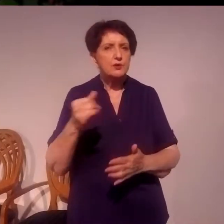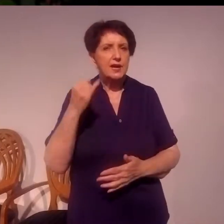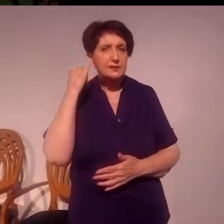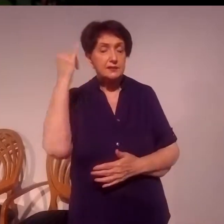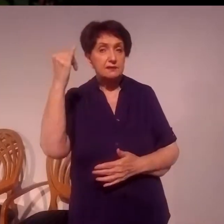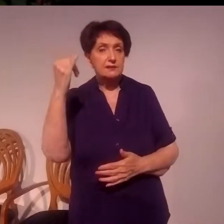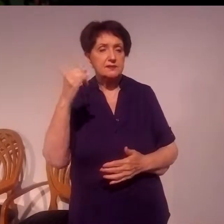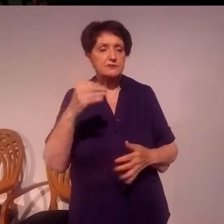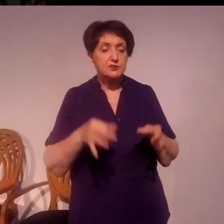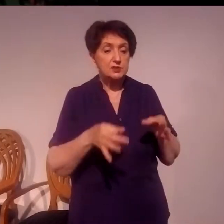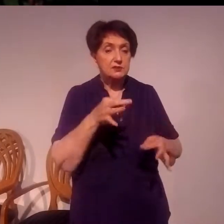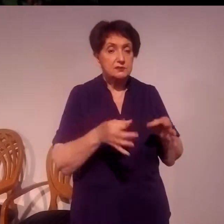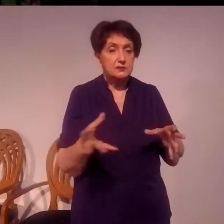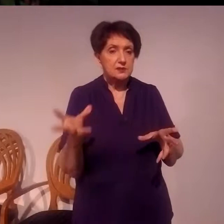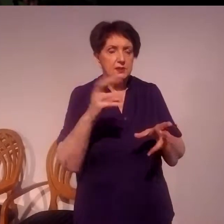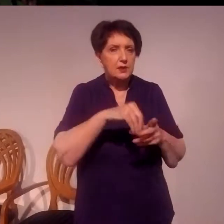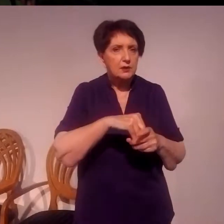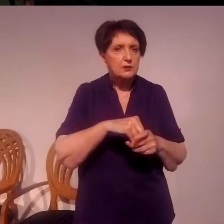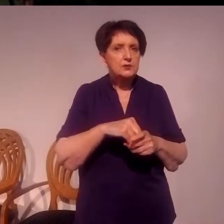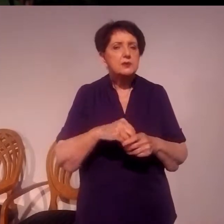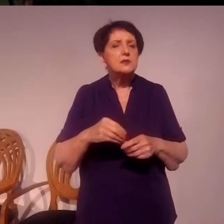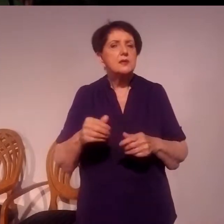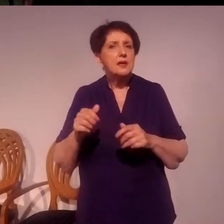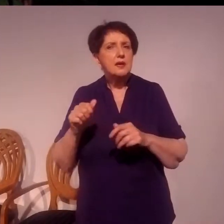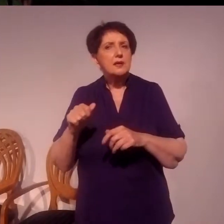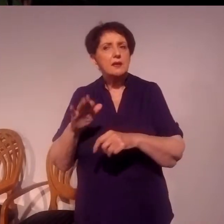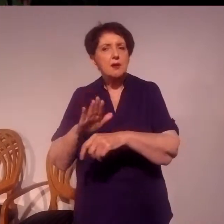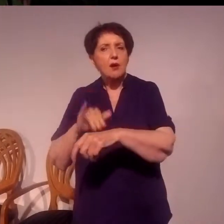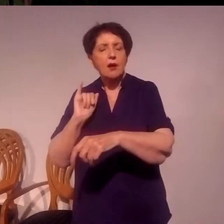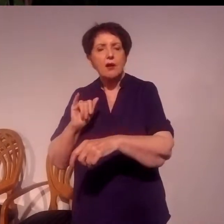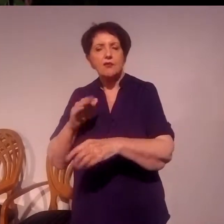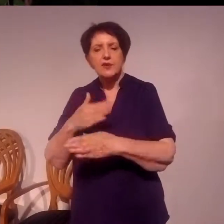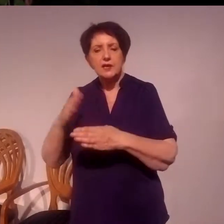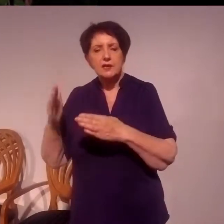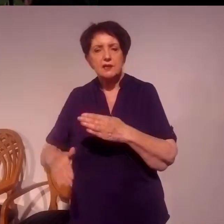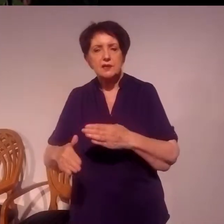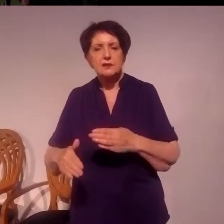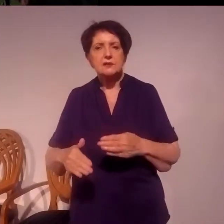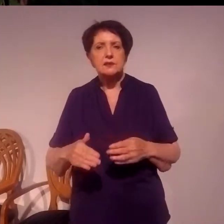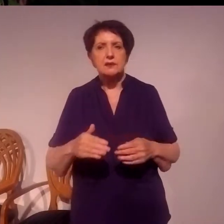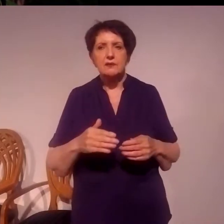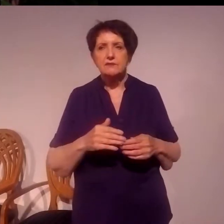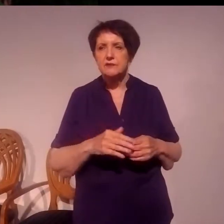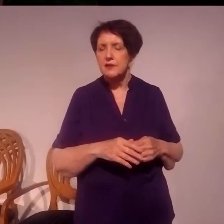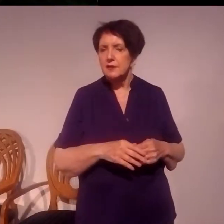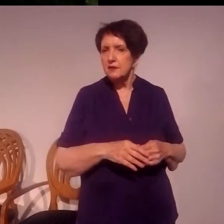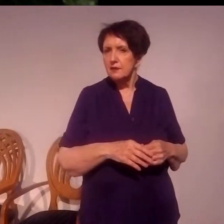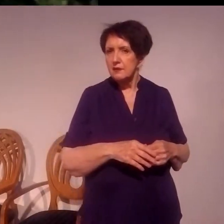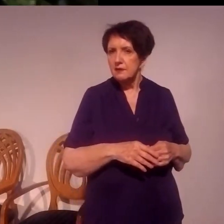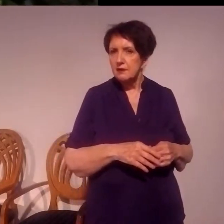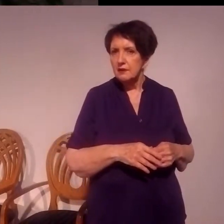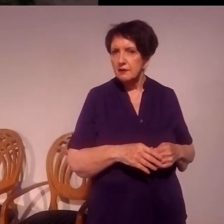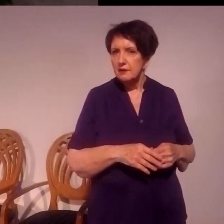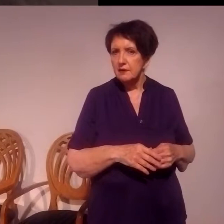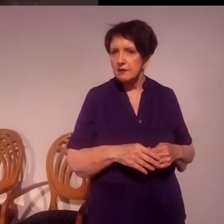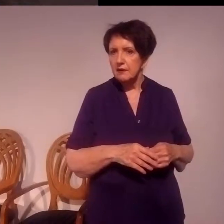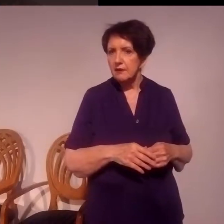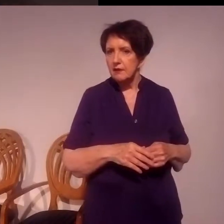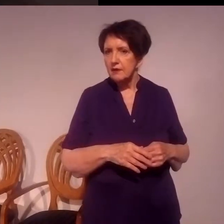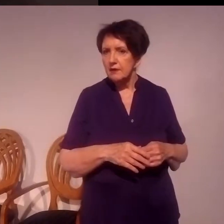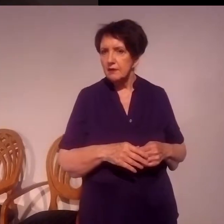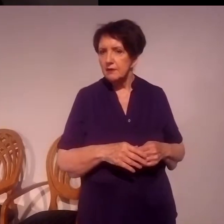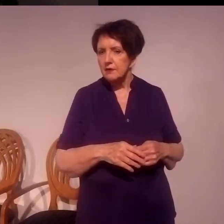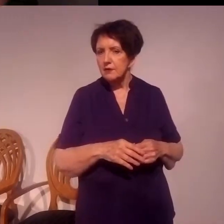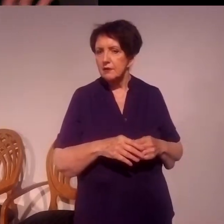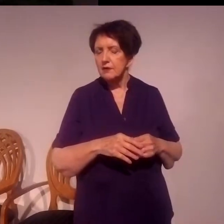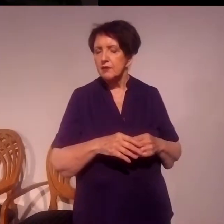inclusion can herald the end of perniciously ingrained forms of exploitation and